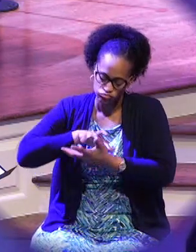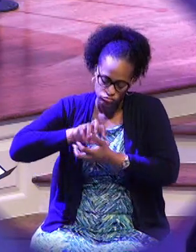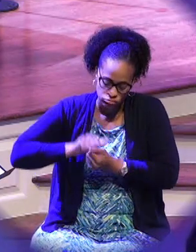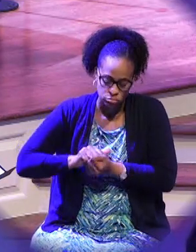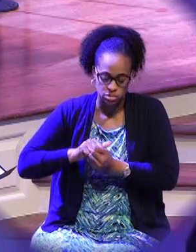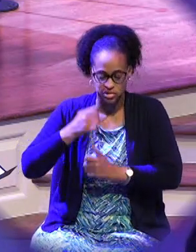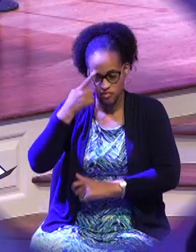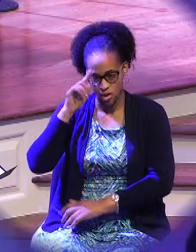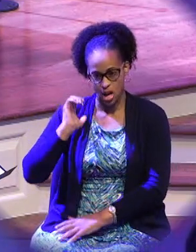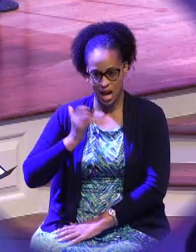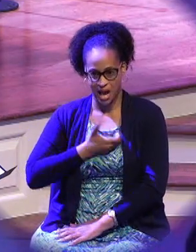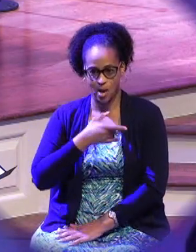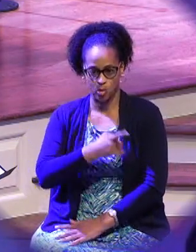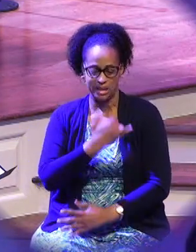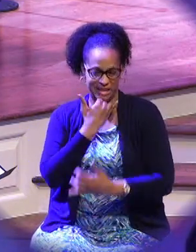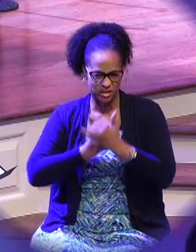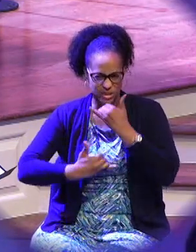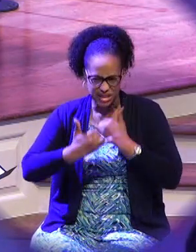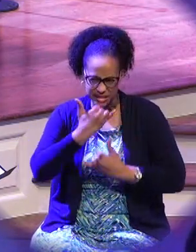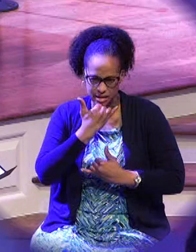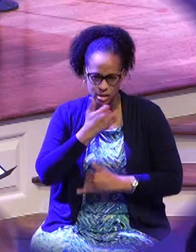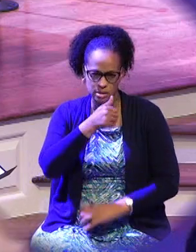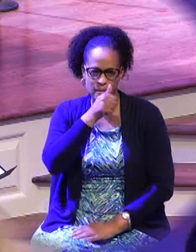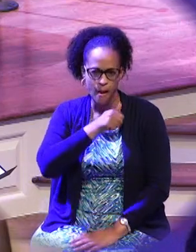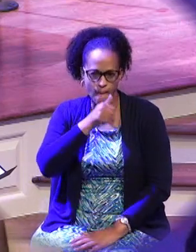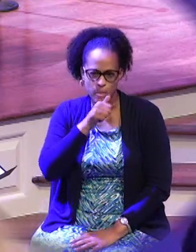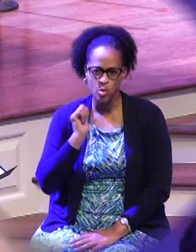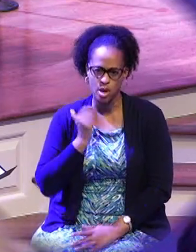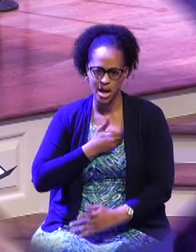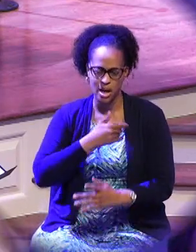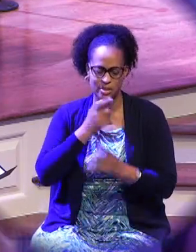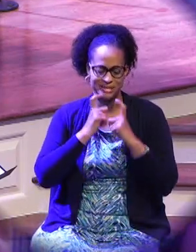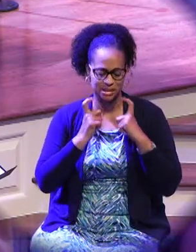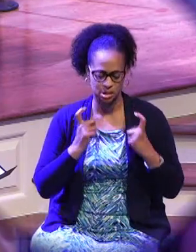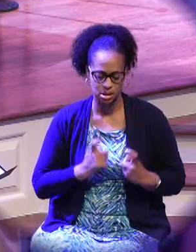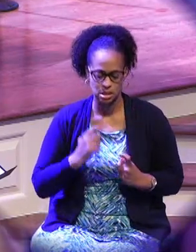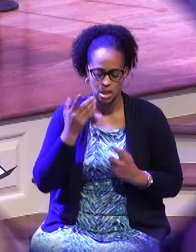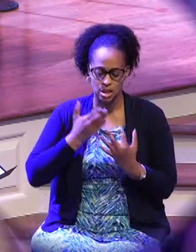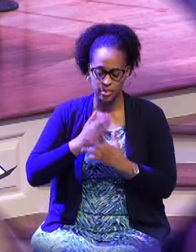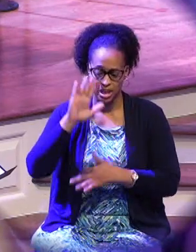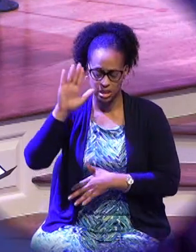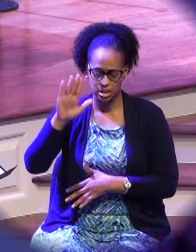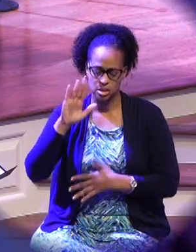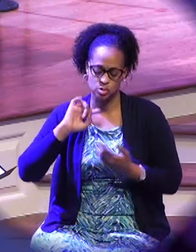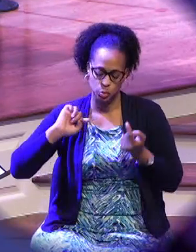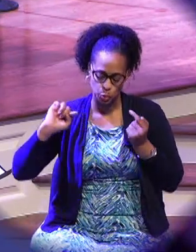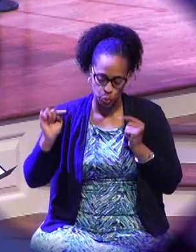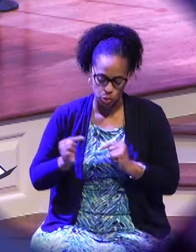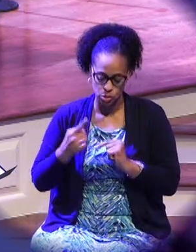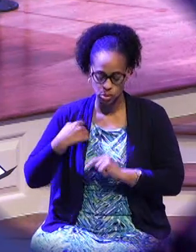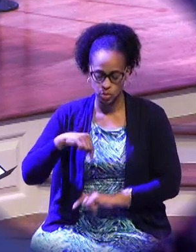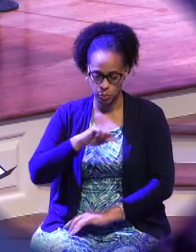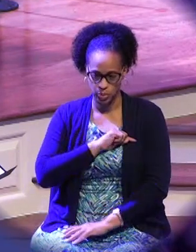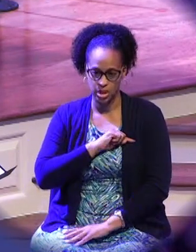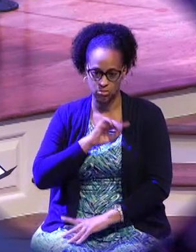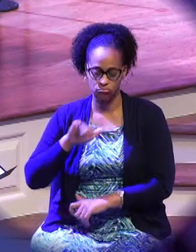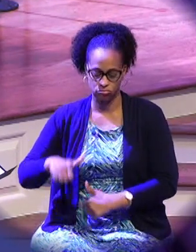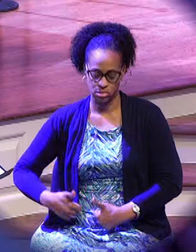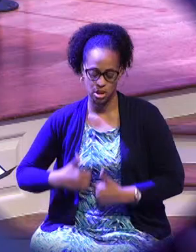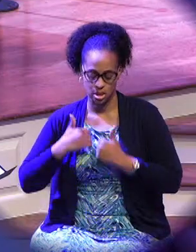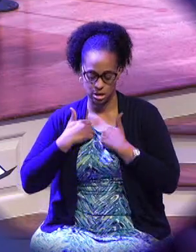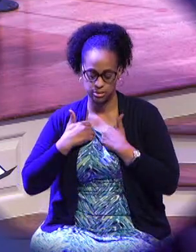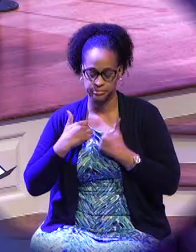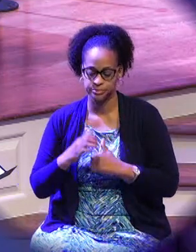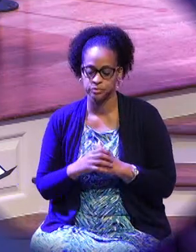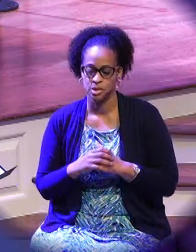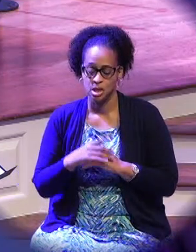our iniquities, who bore our sins so that by his wounds we might be healed.